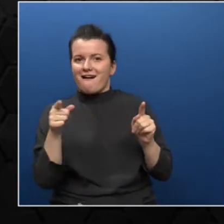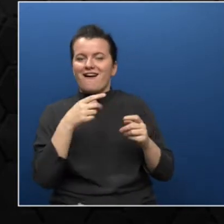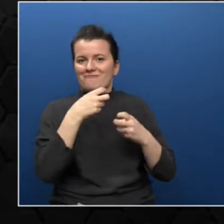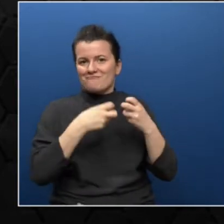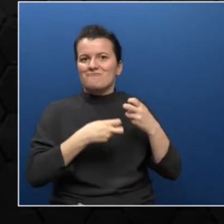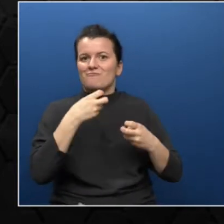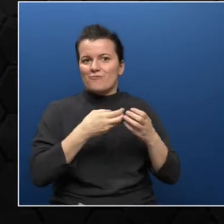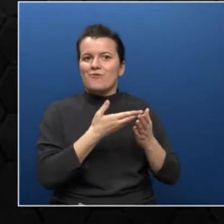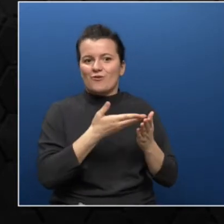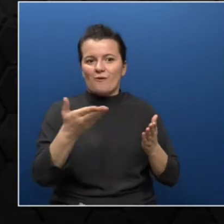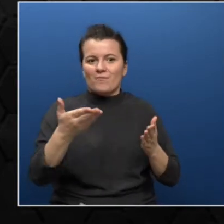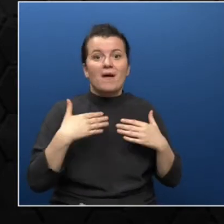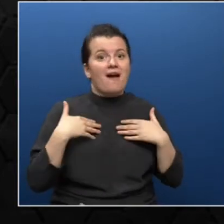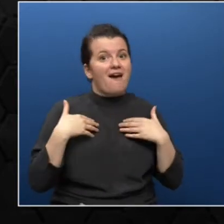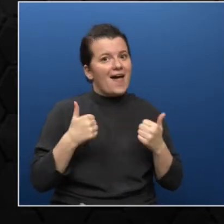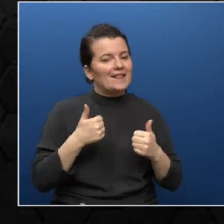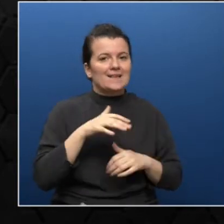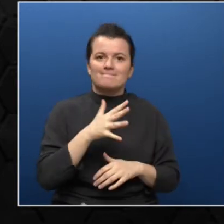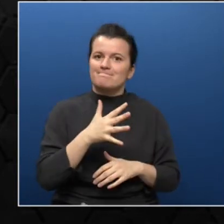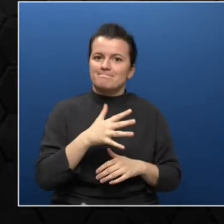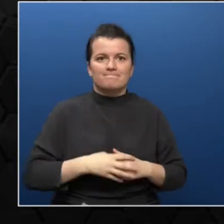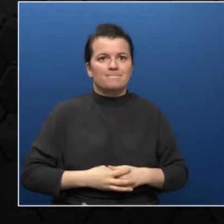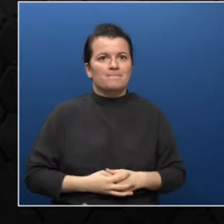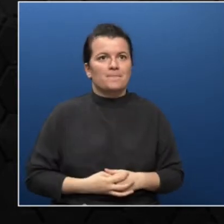standing without not